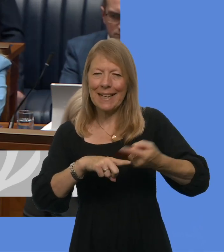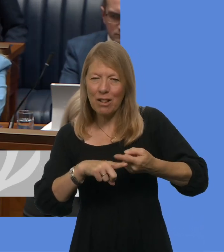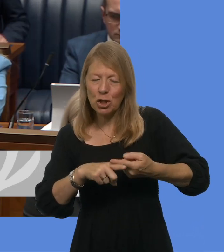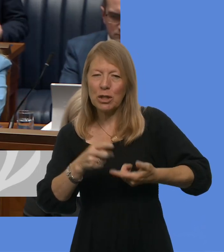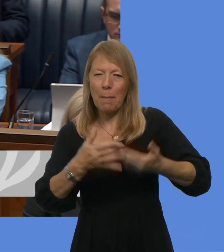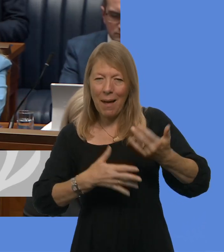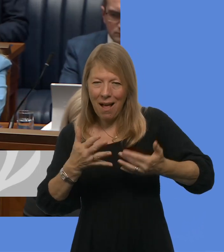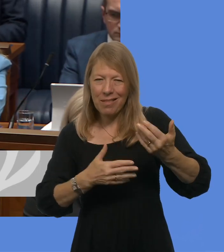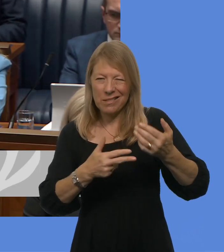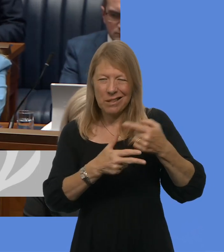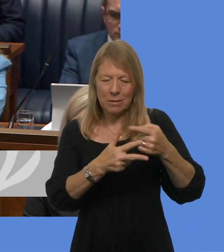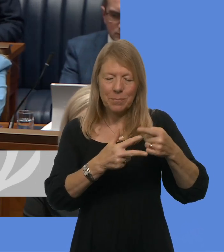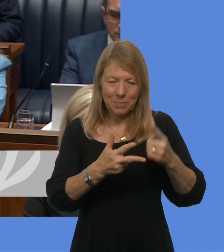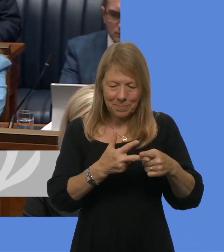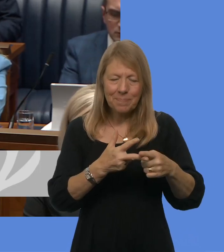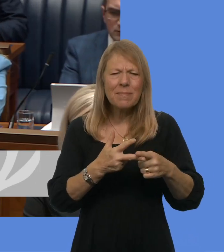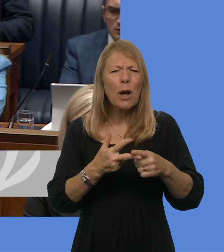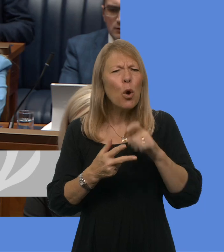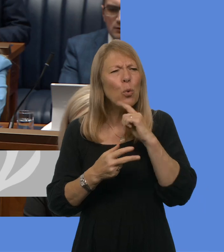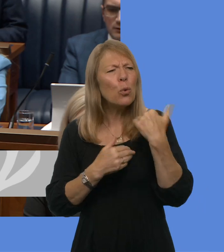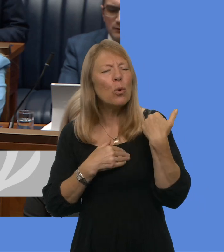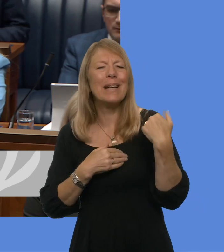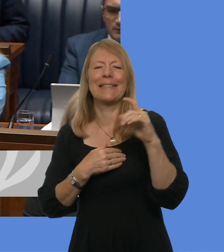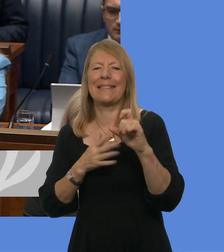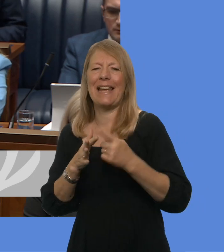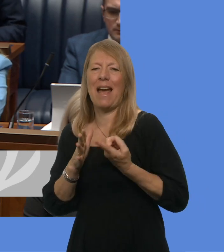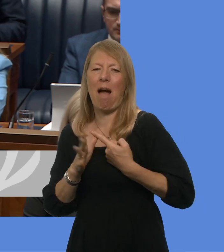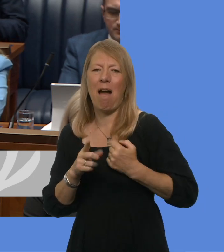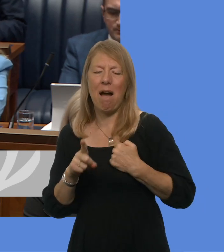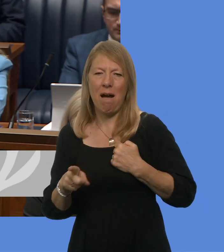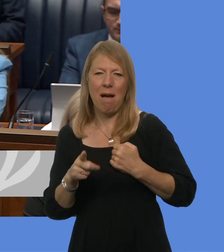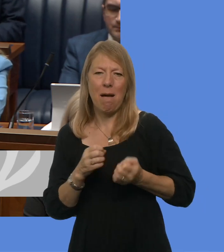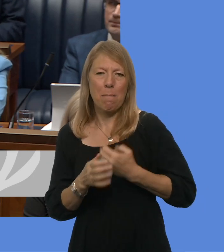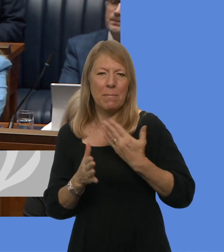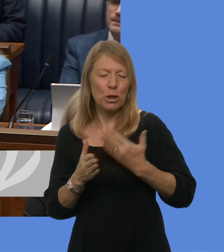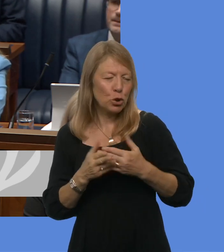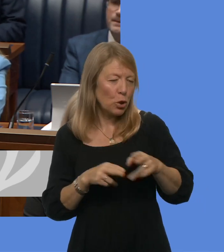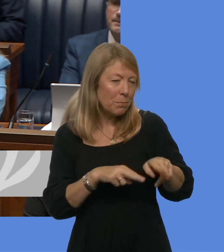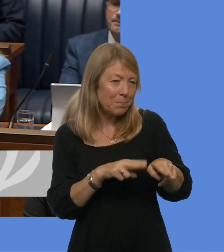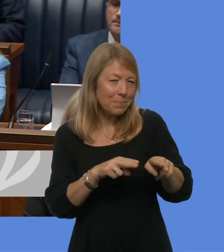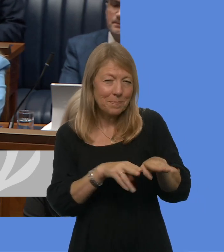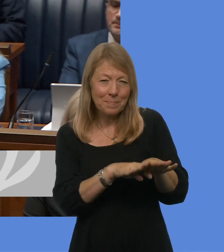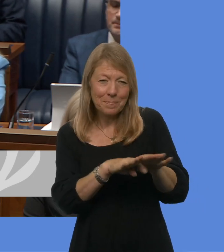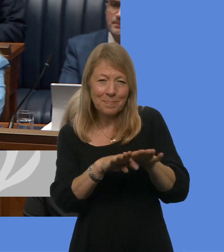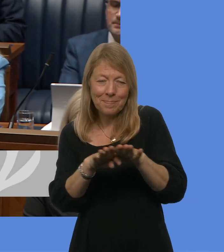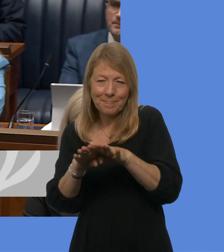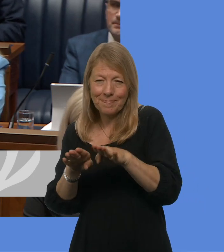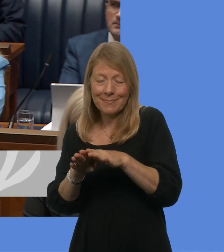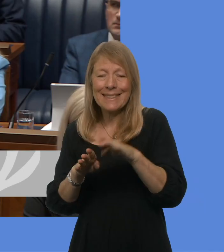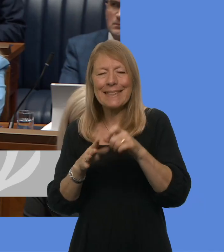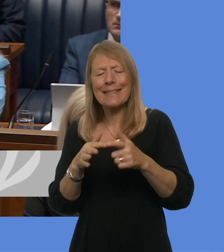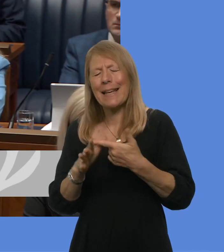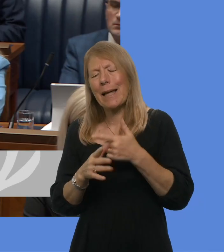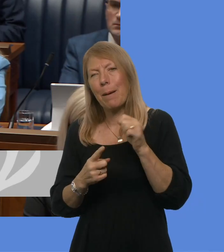SIA. They will provide insights into learning outcomes across the education system and will play a vital role in shaping educational